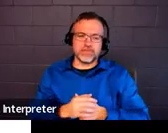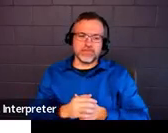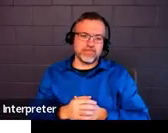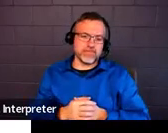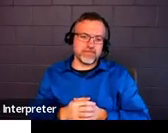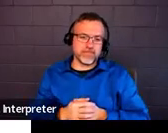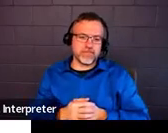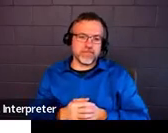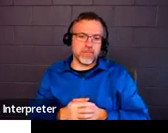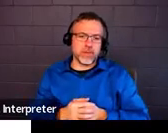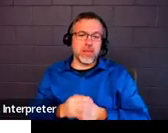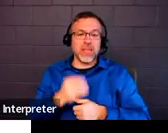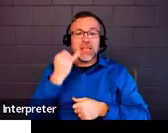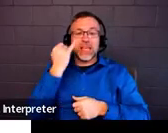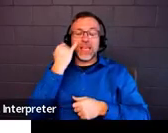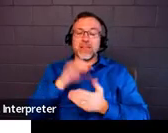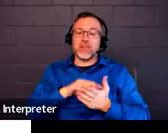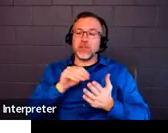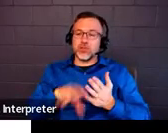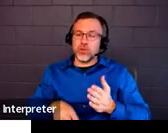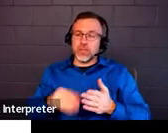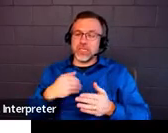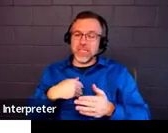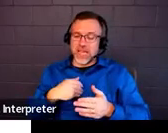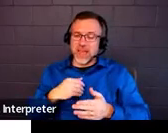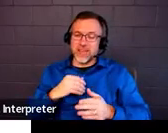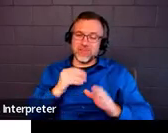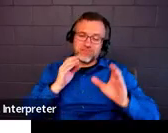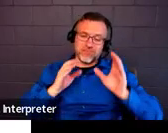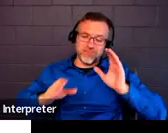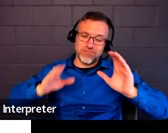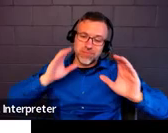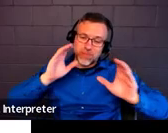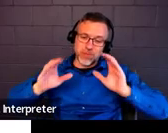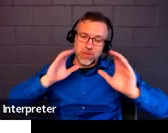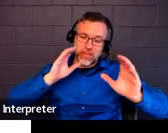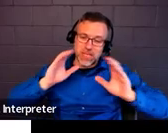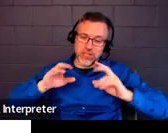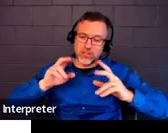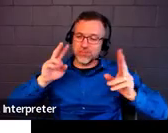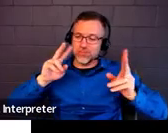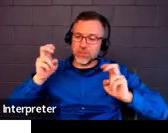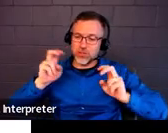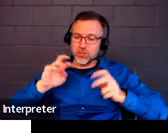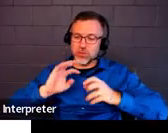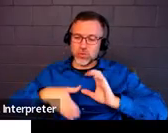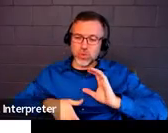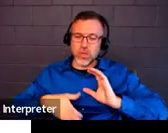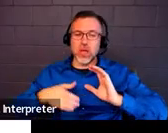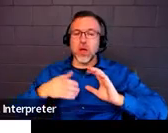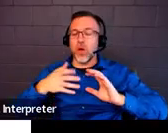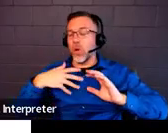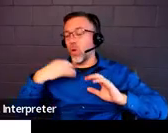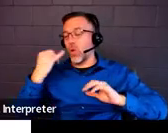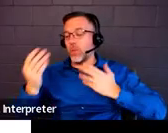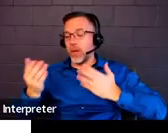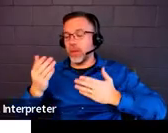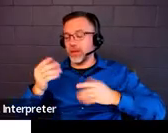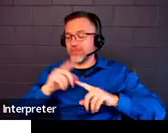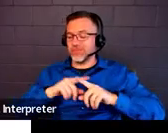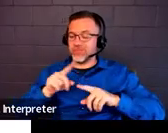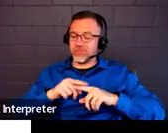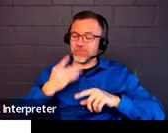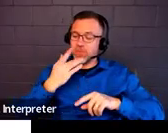Considerations for students with individualized and substantial communication needs or modes. So remember that